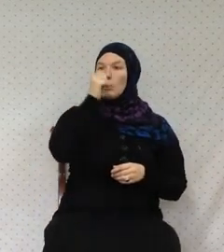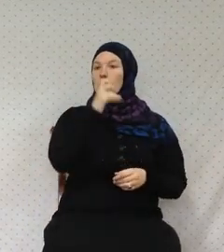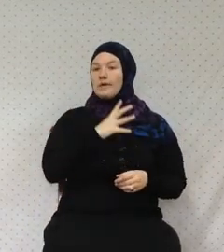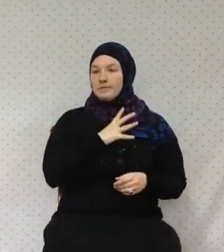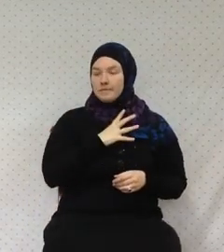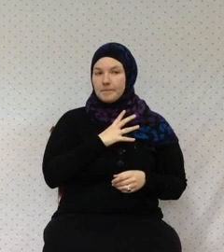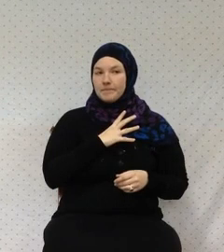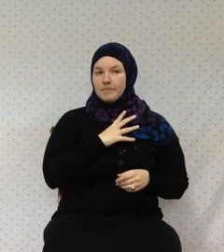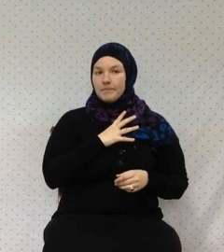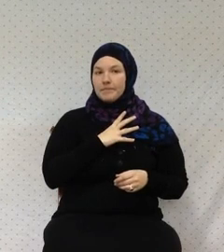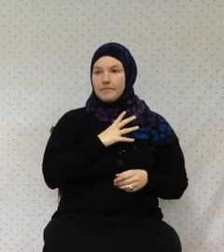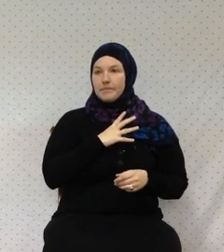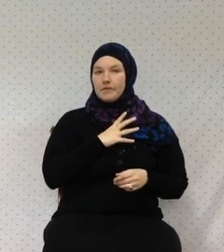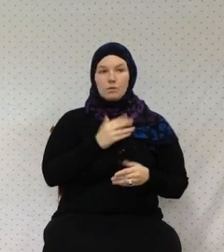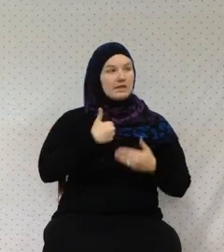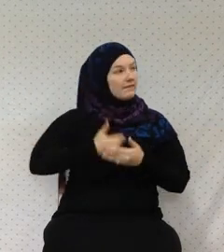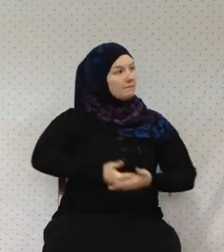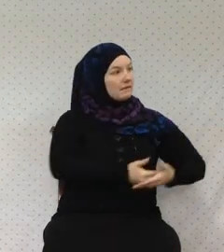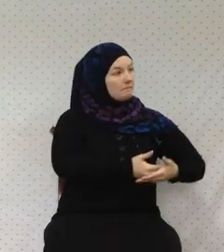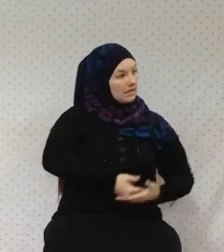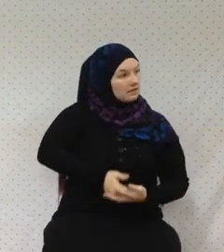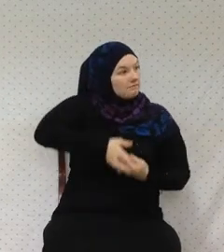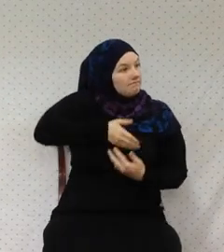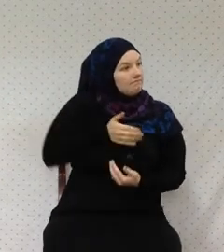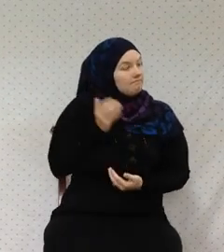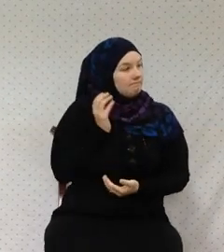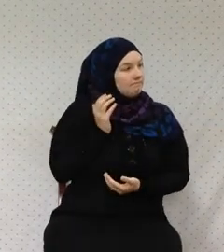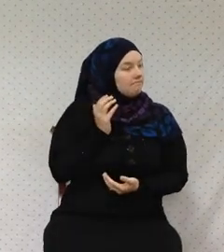woman was carrying a baby